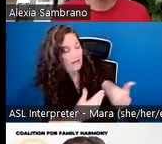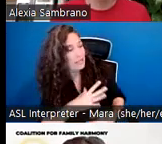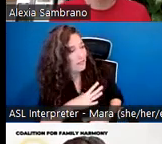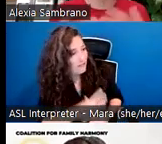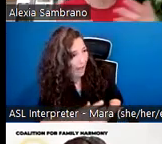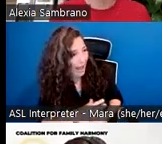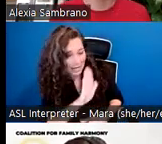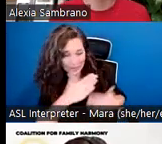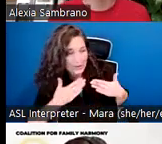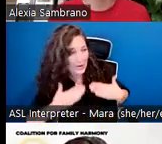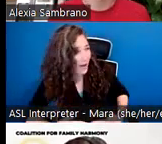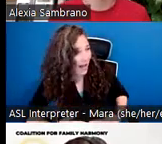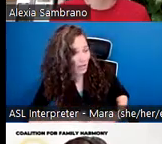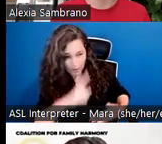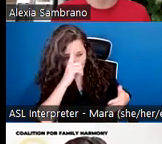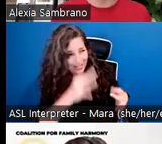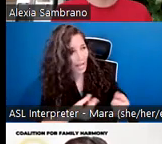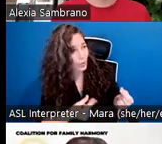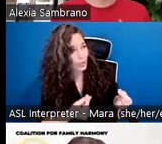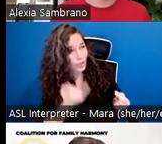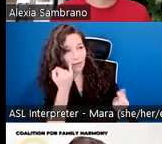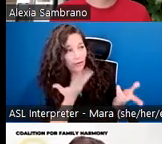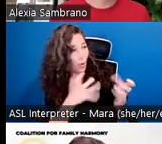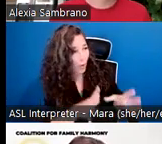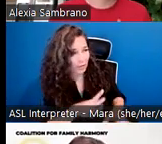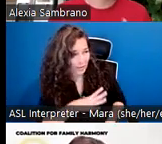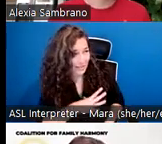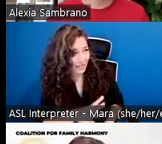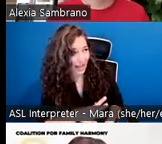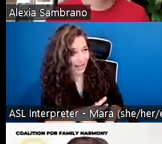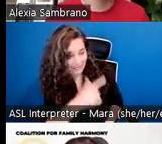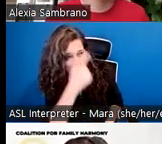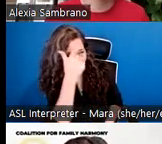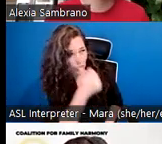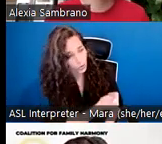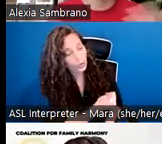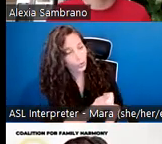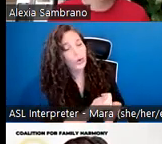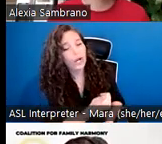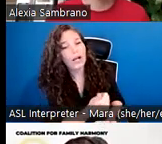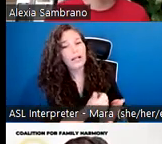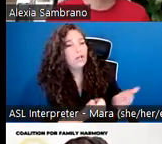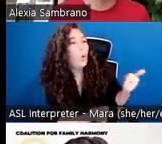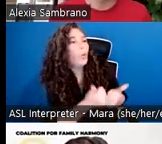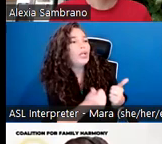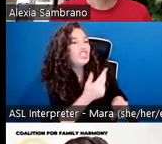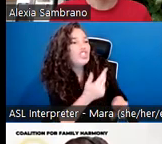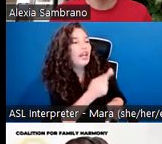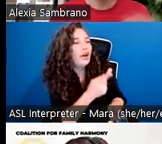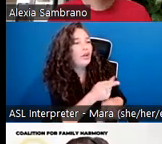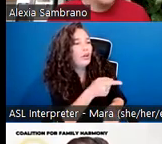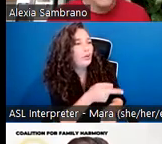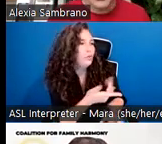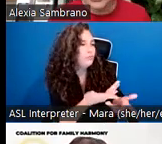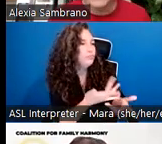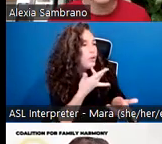your body. You can still make a choice about, the gender affirming care that you undergo.